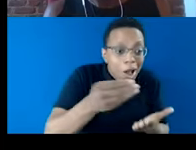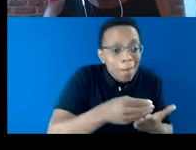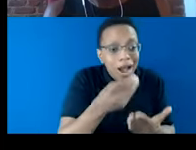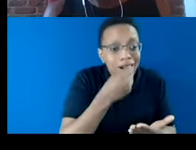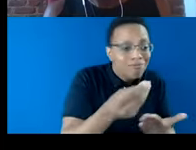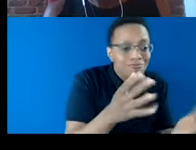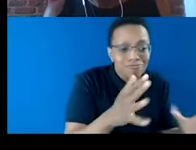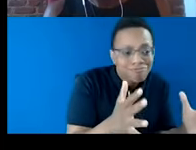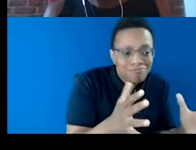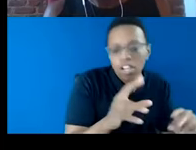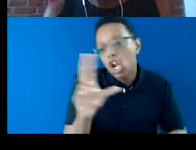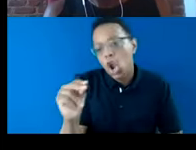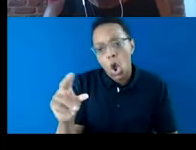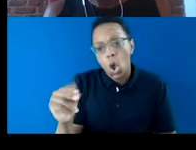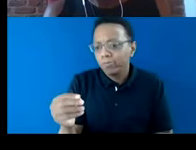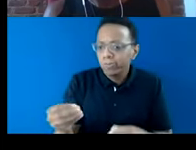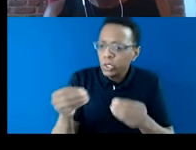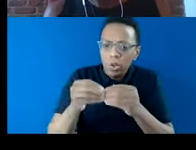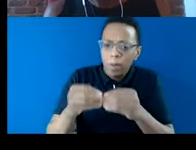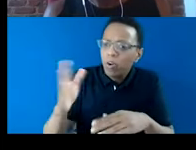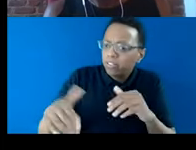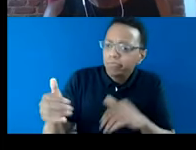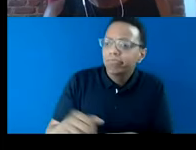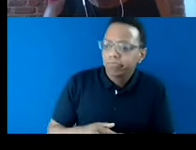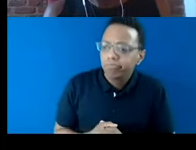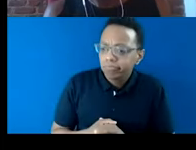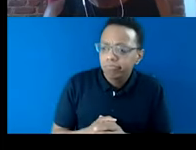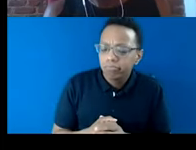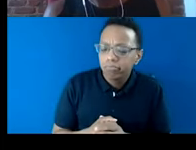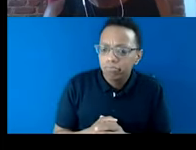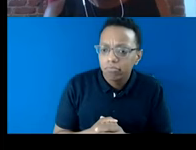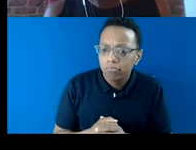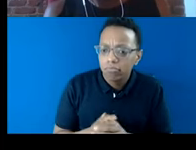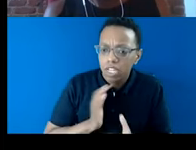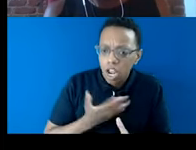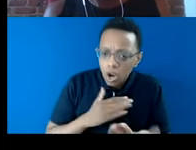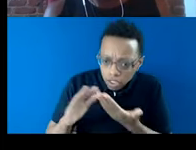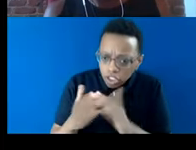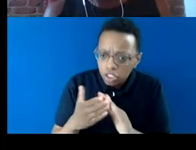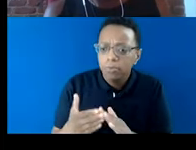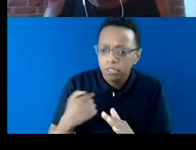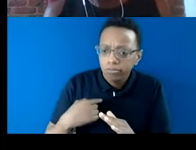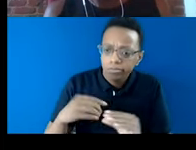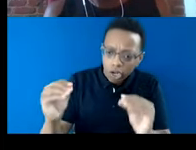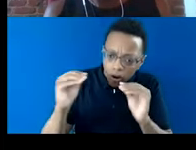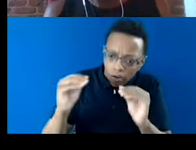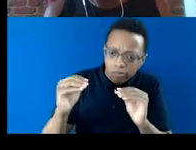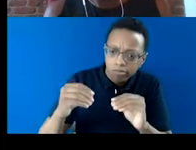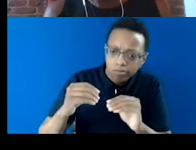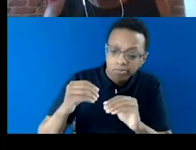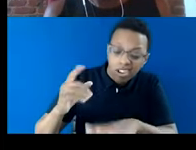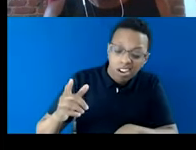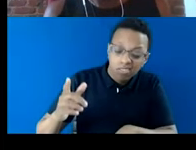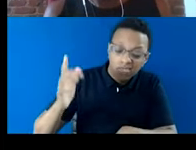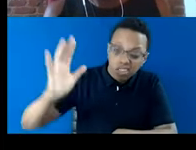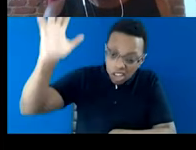that just doesn't have a stamp on it. In our community, we are told long time ago by our prophets,